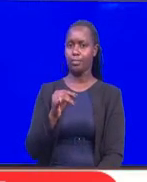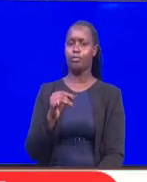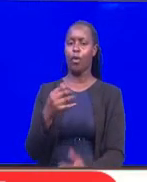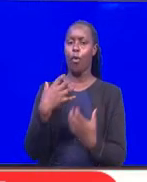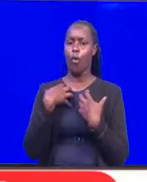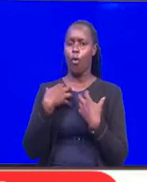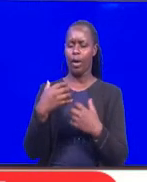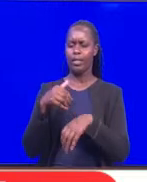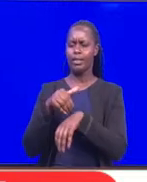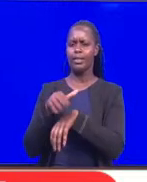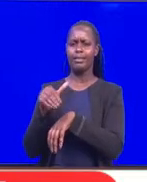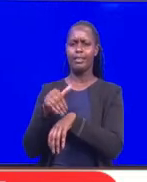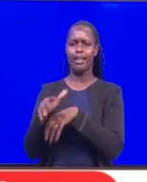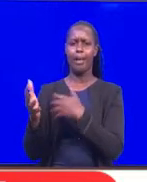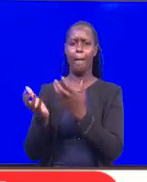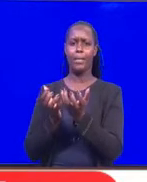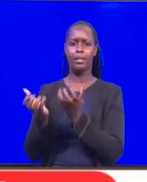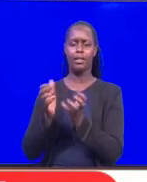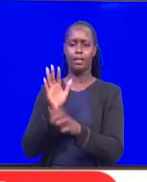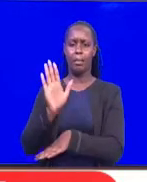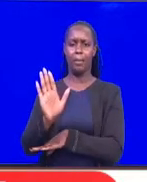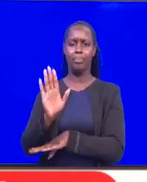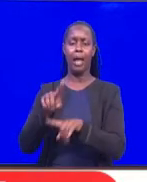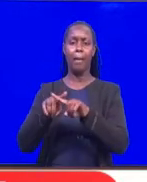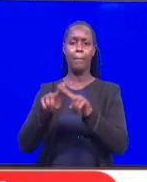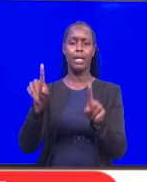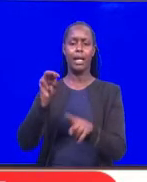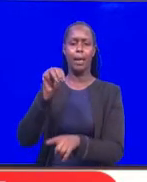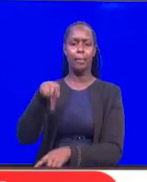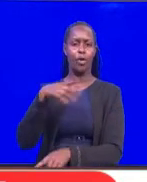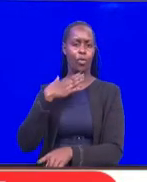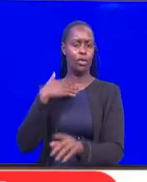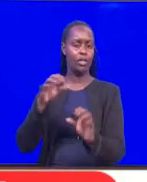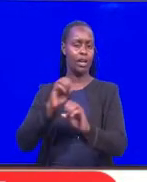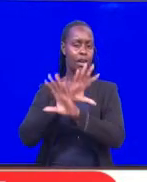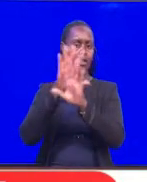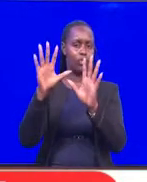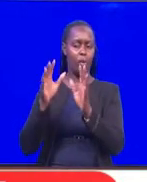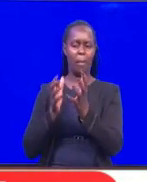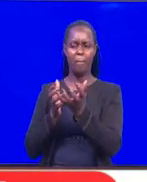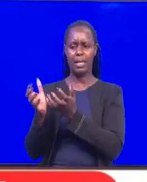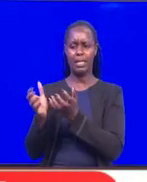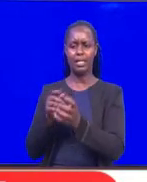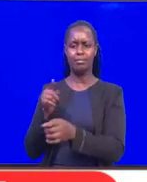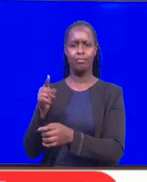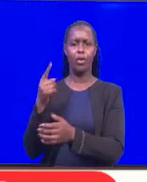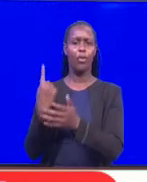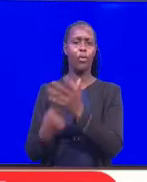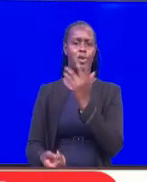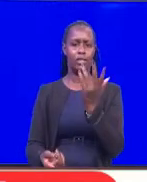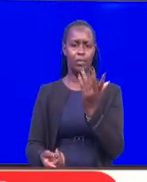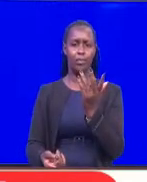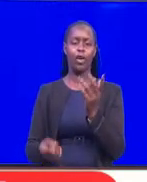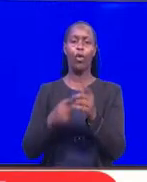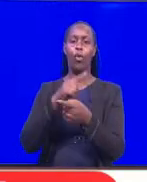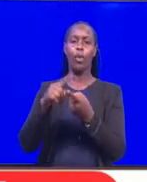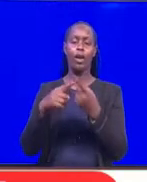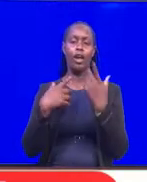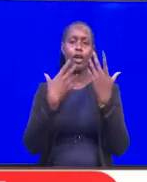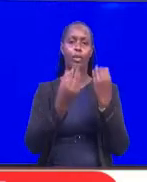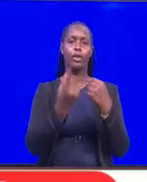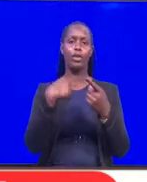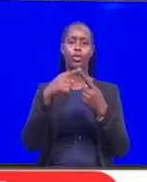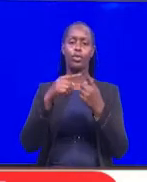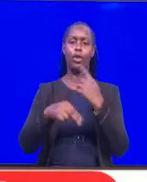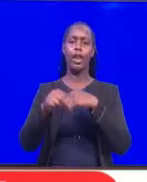but MPs sought further clarification on the nature of these businesses. Appearing before the National Assembly's Defence